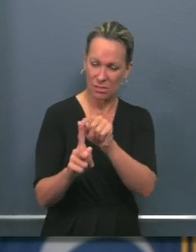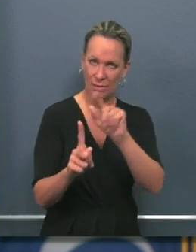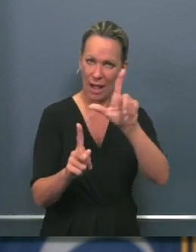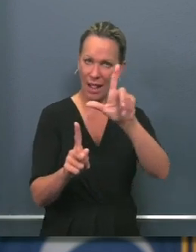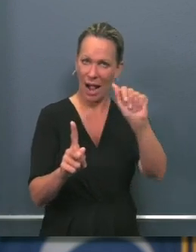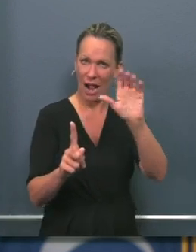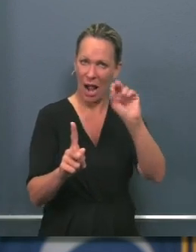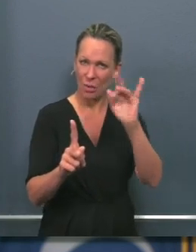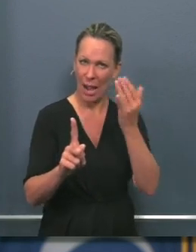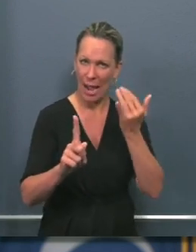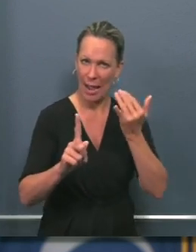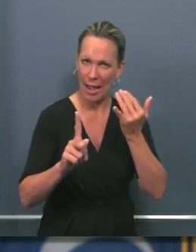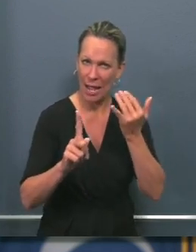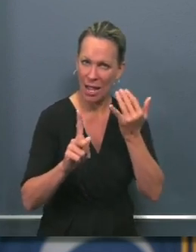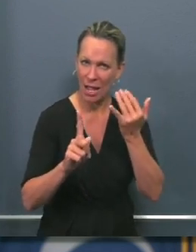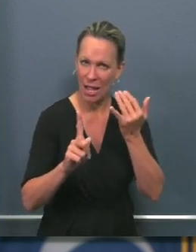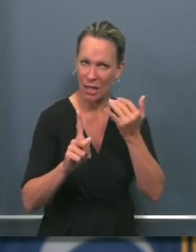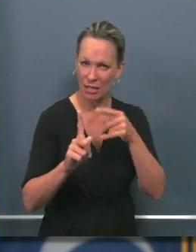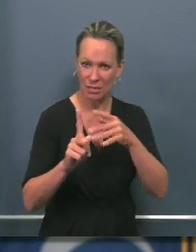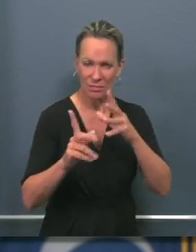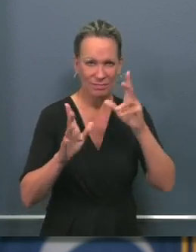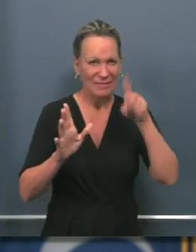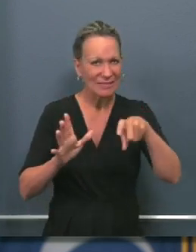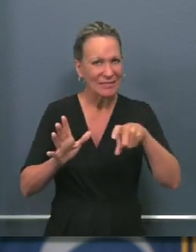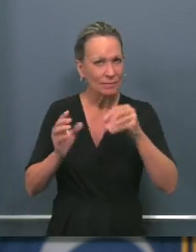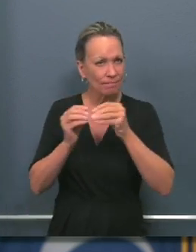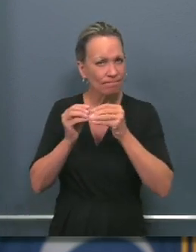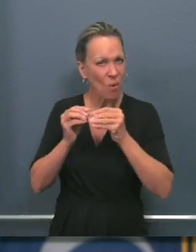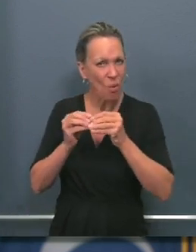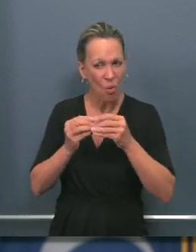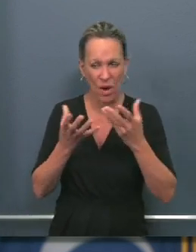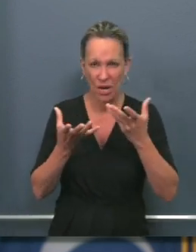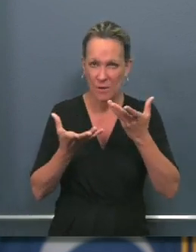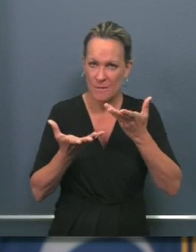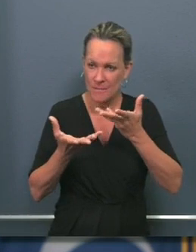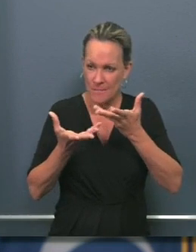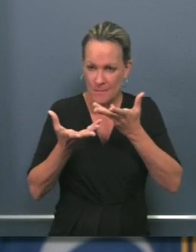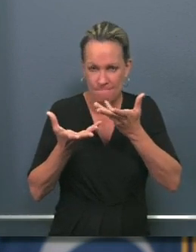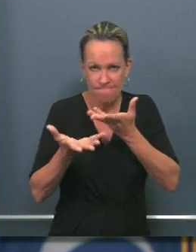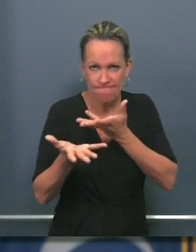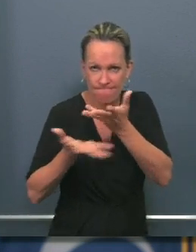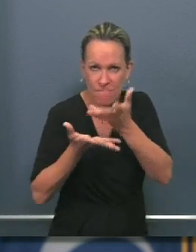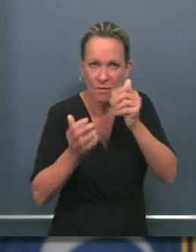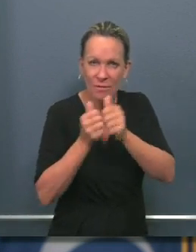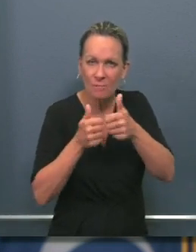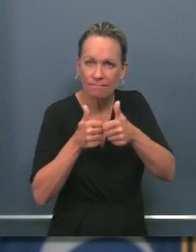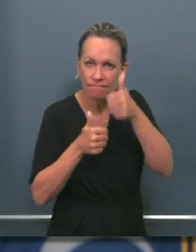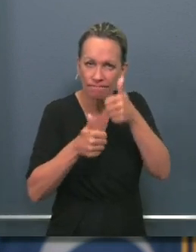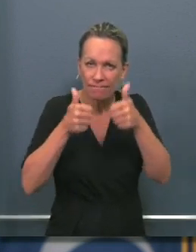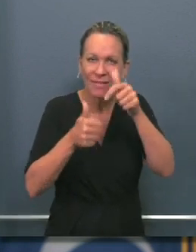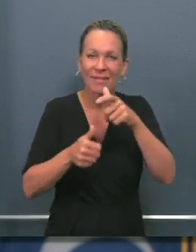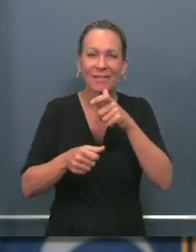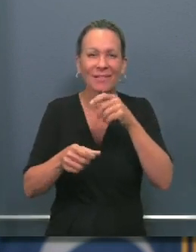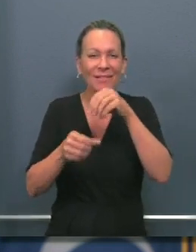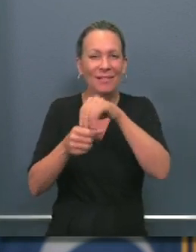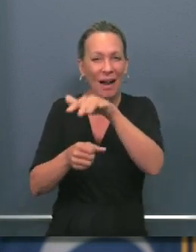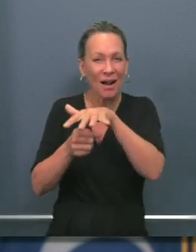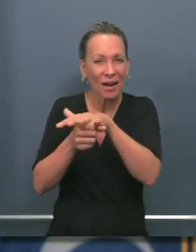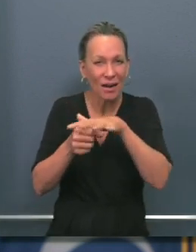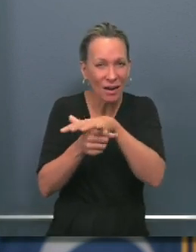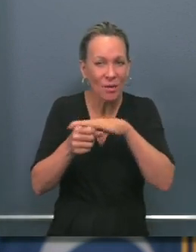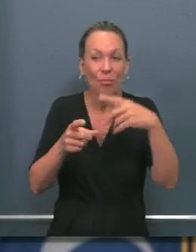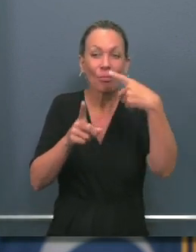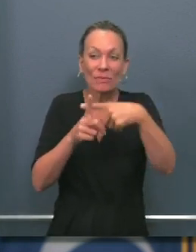city leadership to really target and focus the efforts to keep our seniors safe, particularly in these congregate settings.